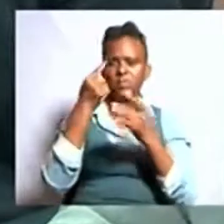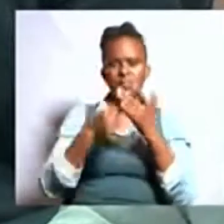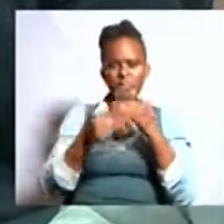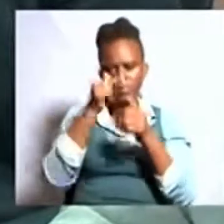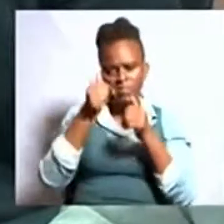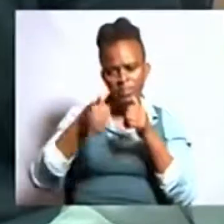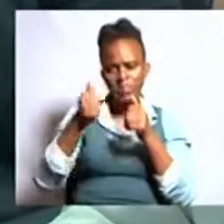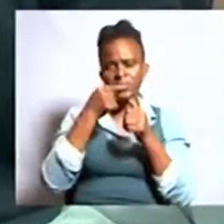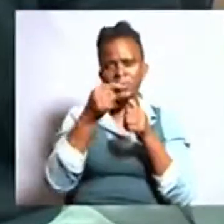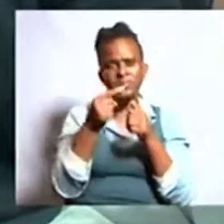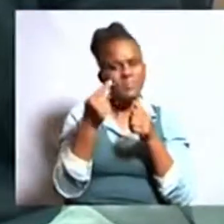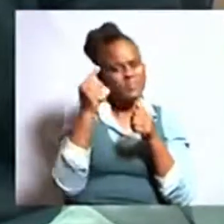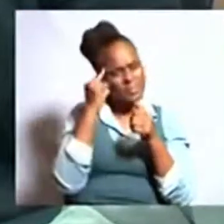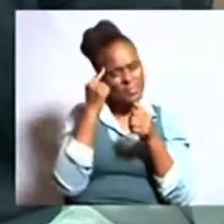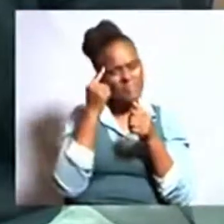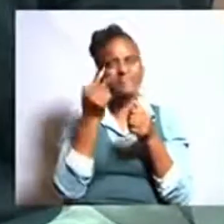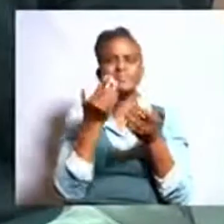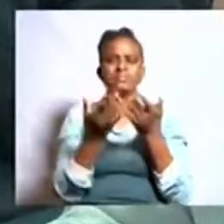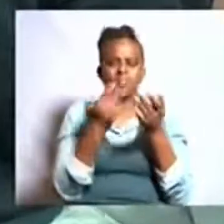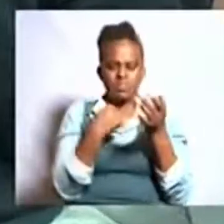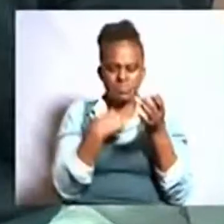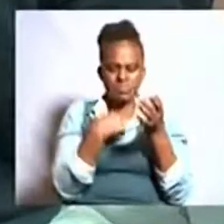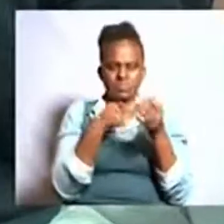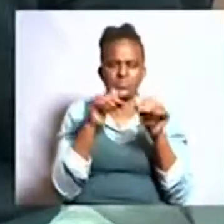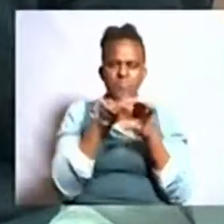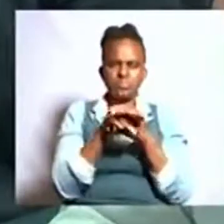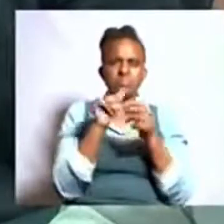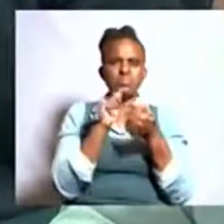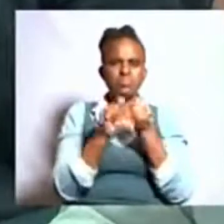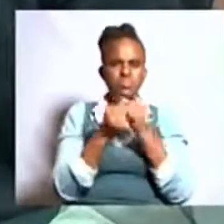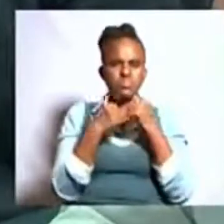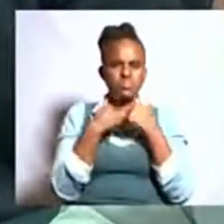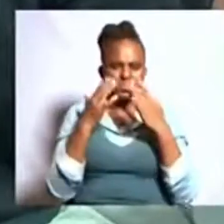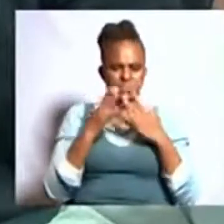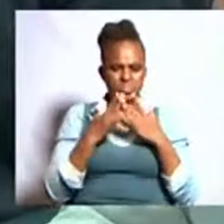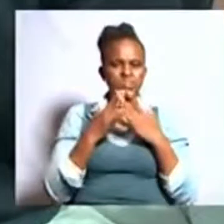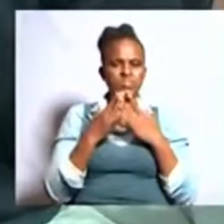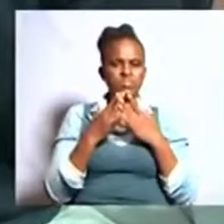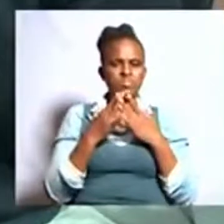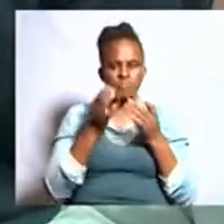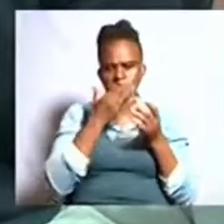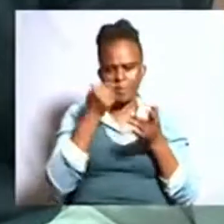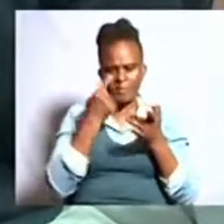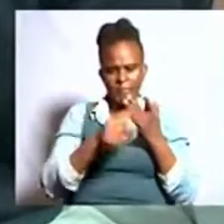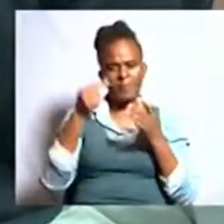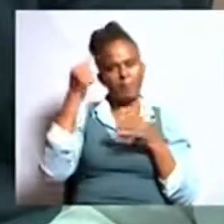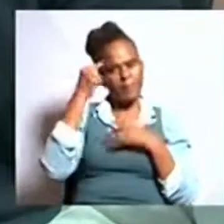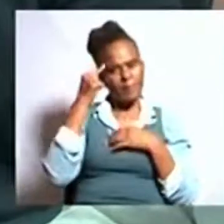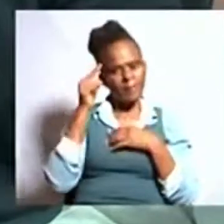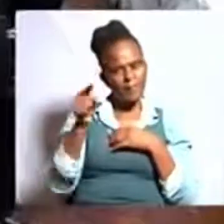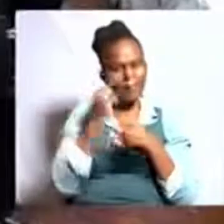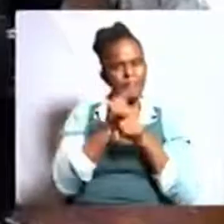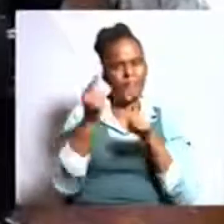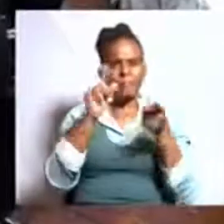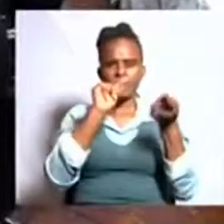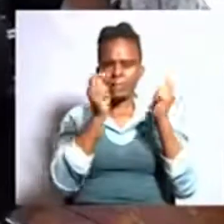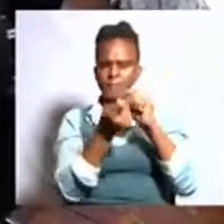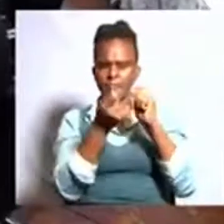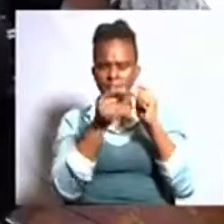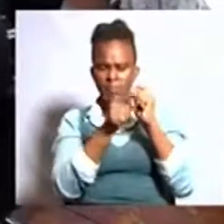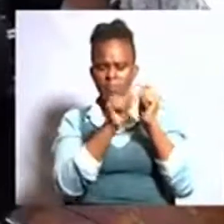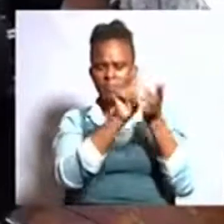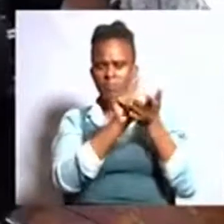you said you were thinking that since you are in a dilemma, you would prefer that the government just turns these